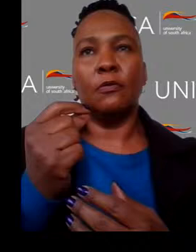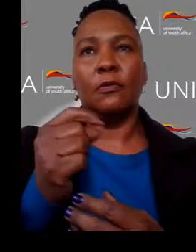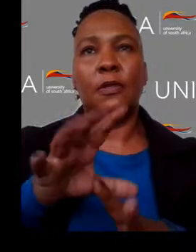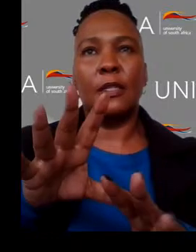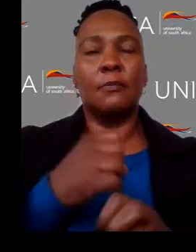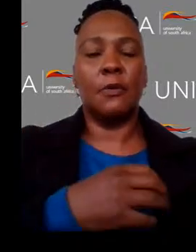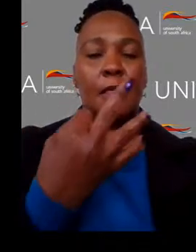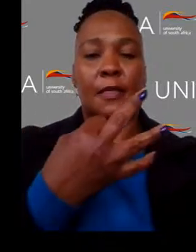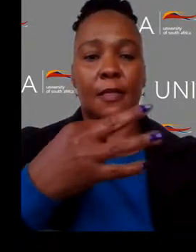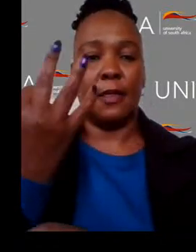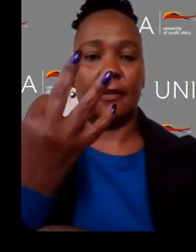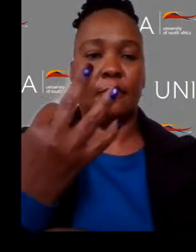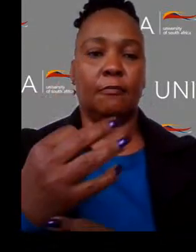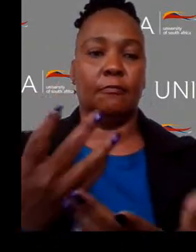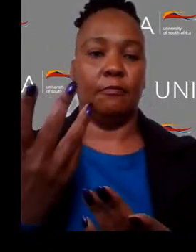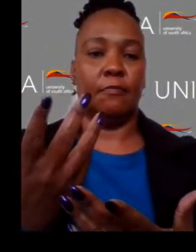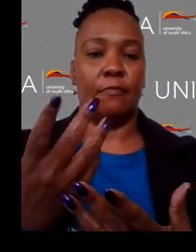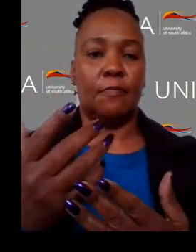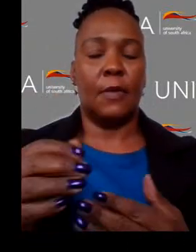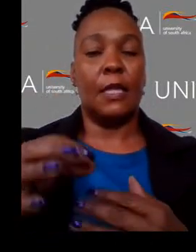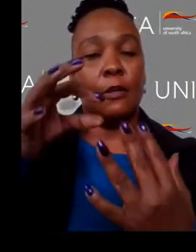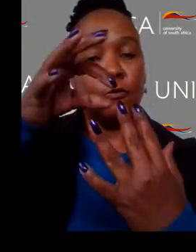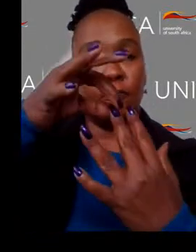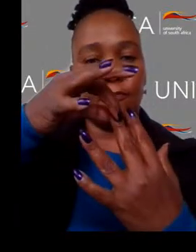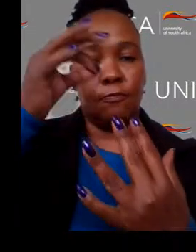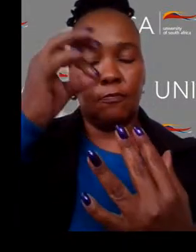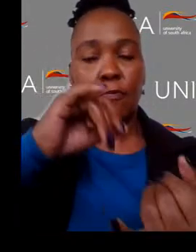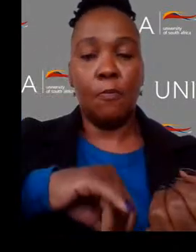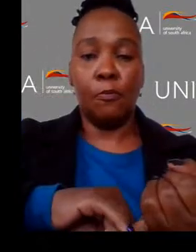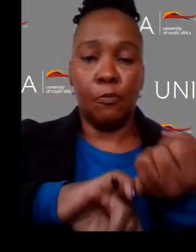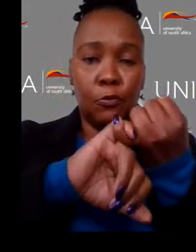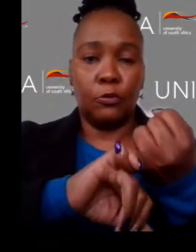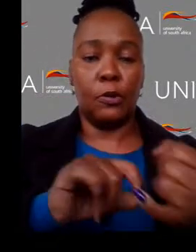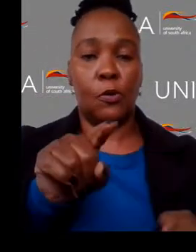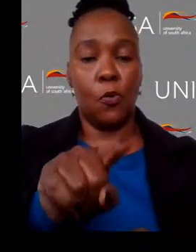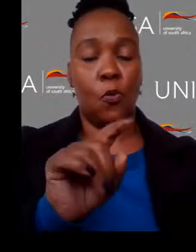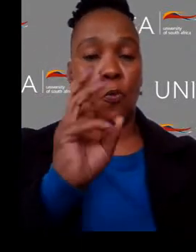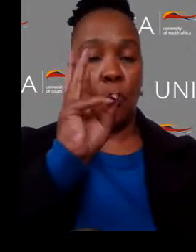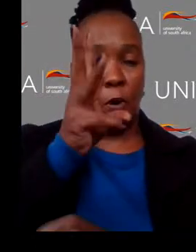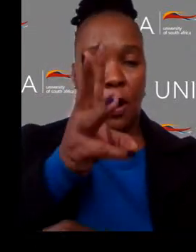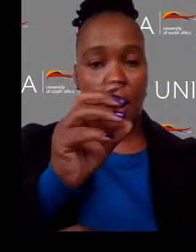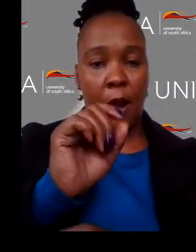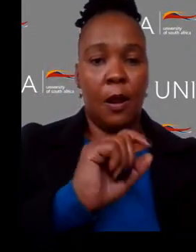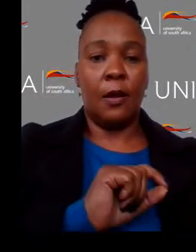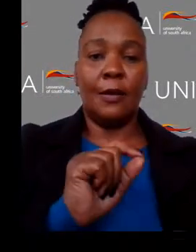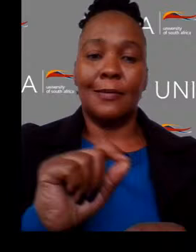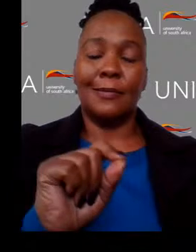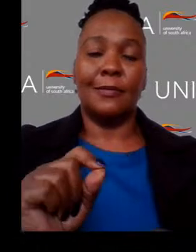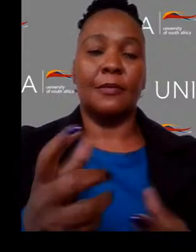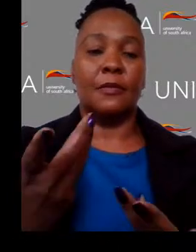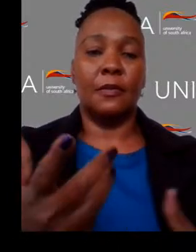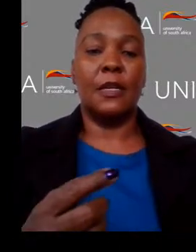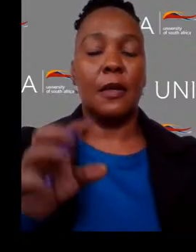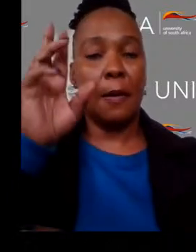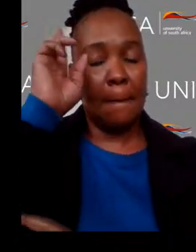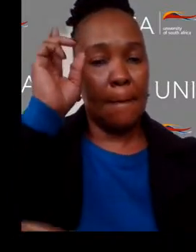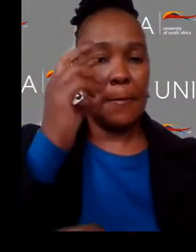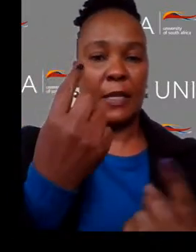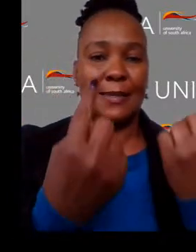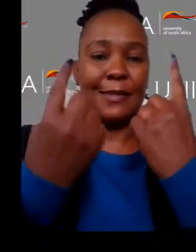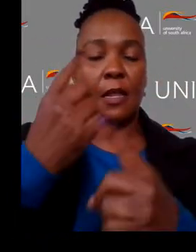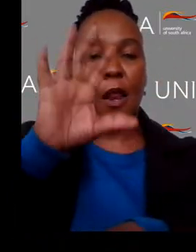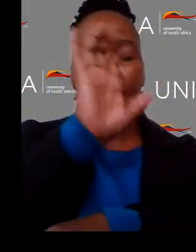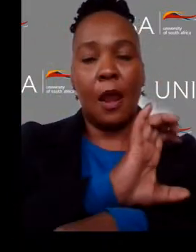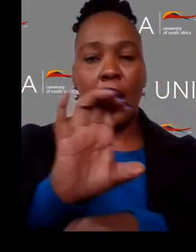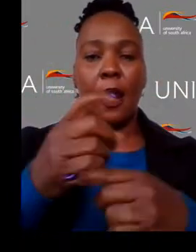open that one up. You select the module that you will be writing. So remember, each college has different